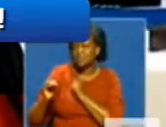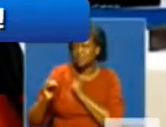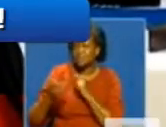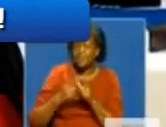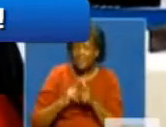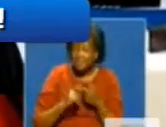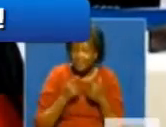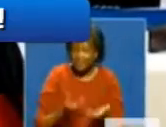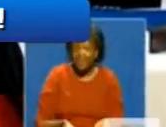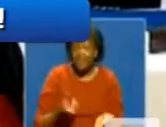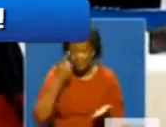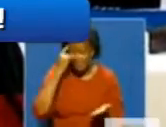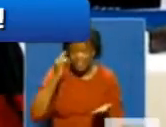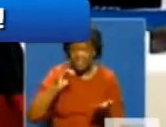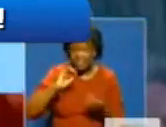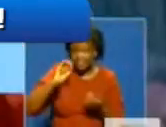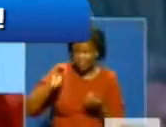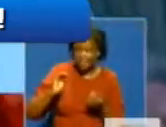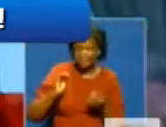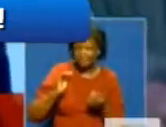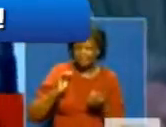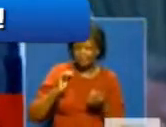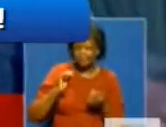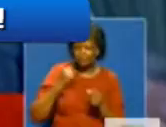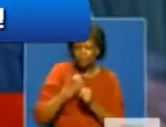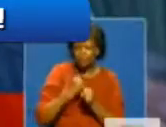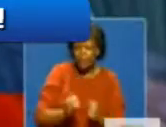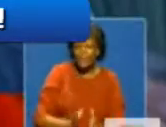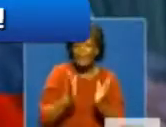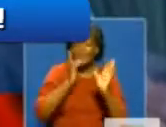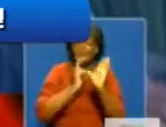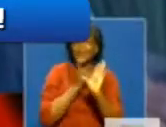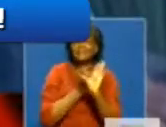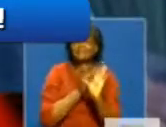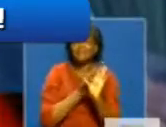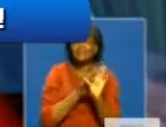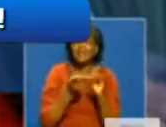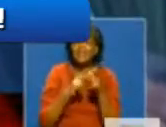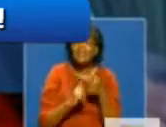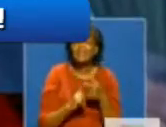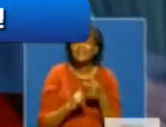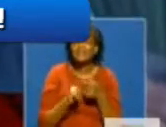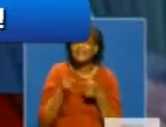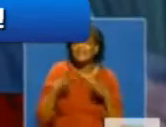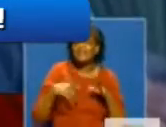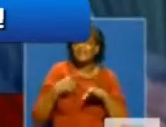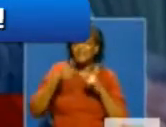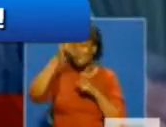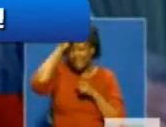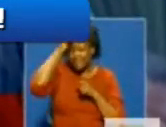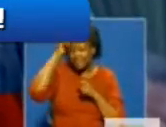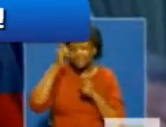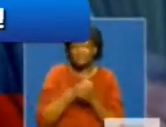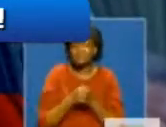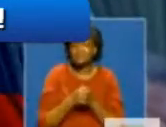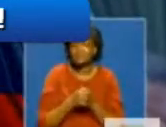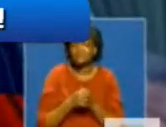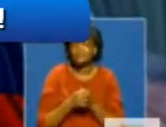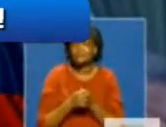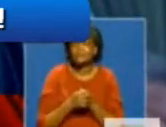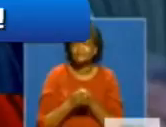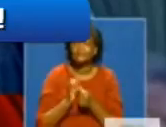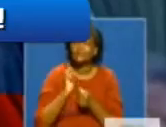Enough for those counties to also undertake public participation. And then Wanjiku, number 7,